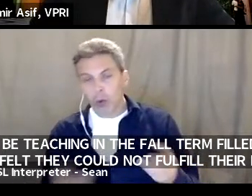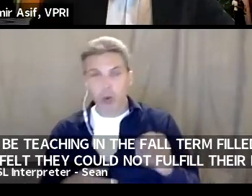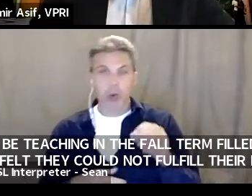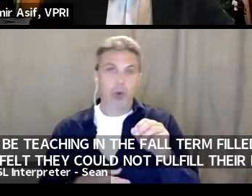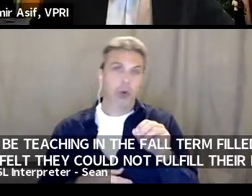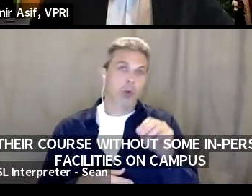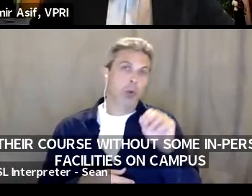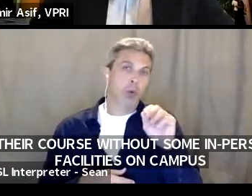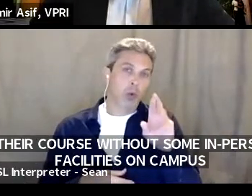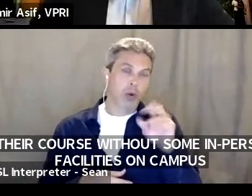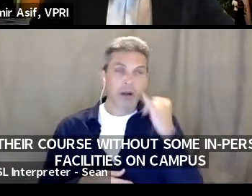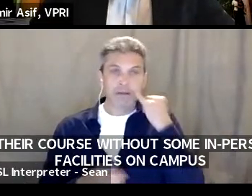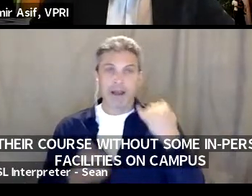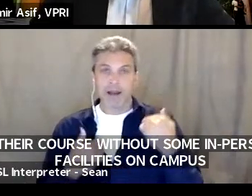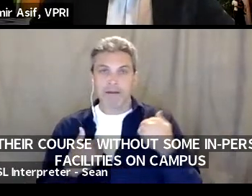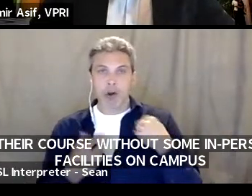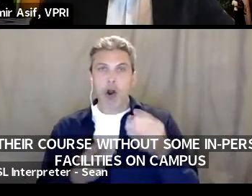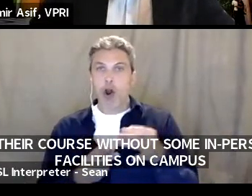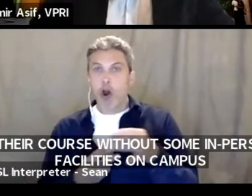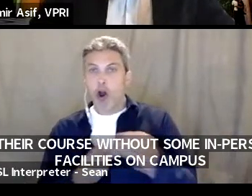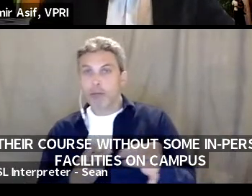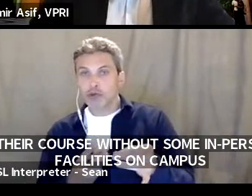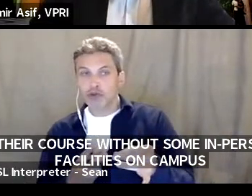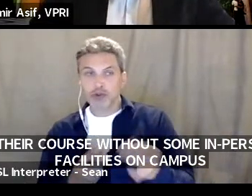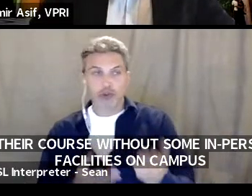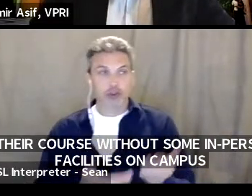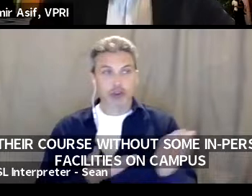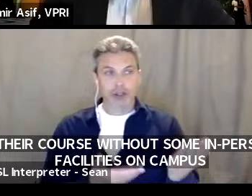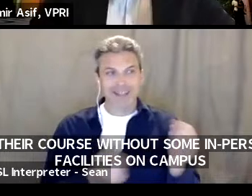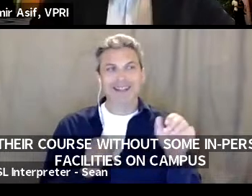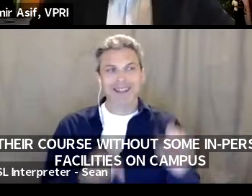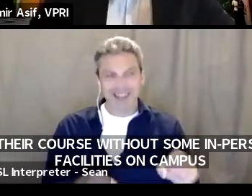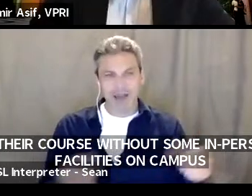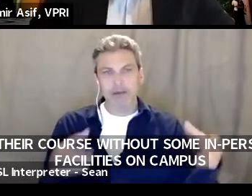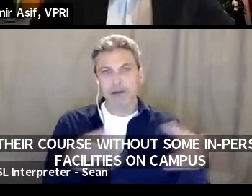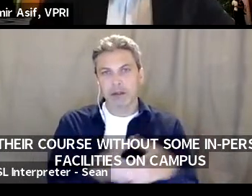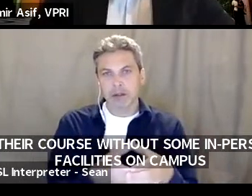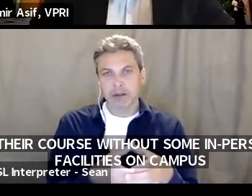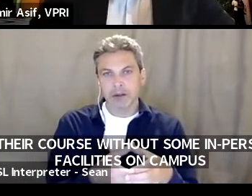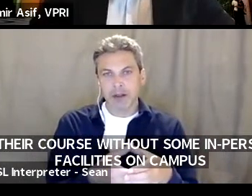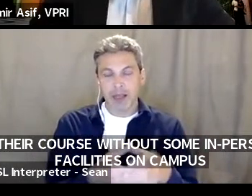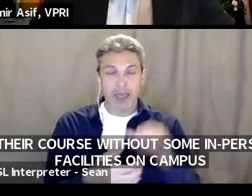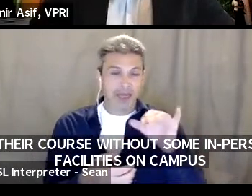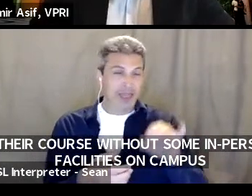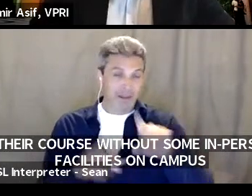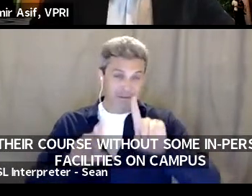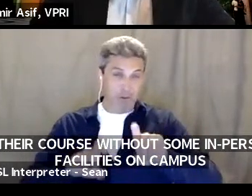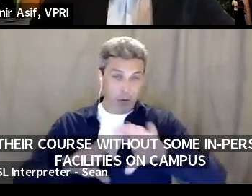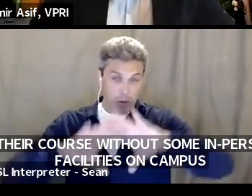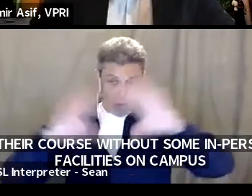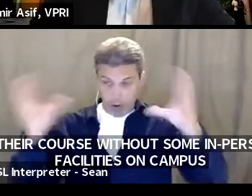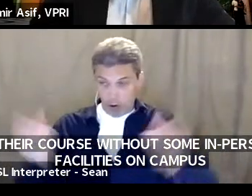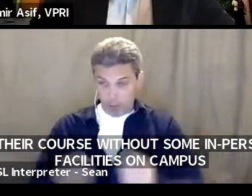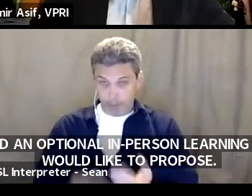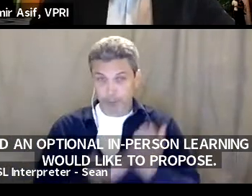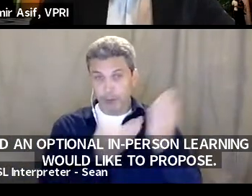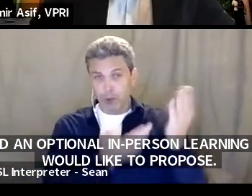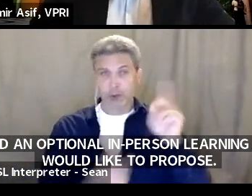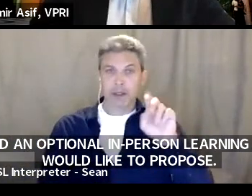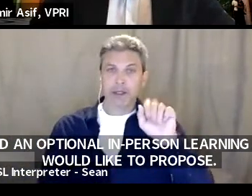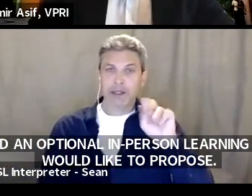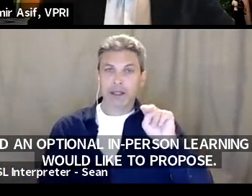optional in-person learning activity they would like to propose. Those forms were then all submitted into the dean's offices. We went